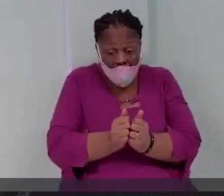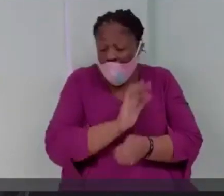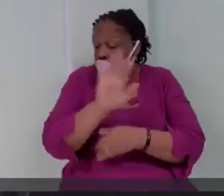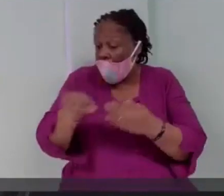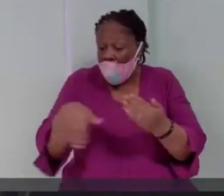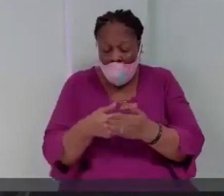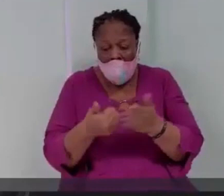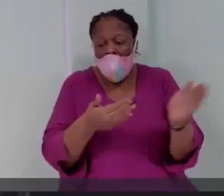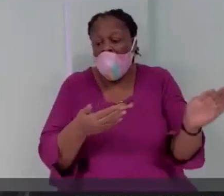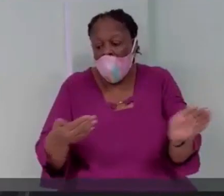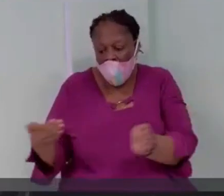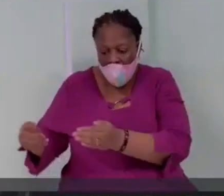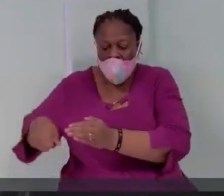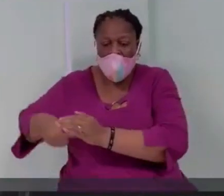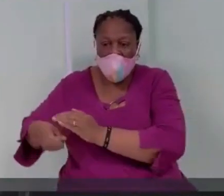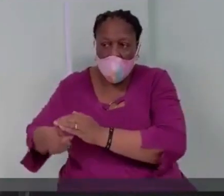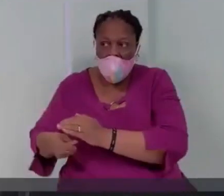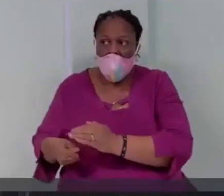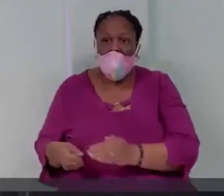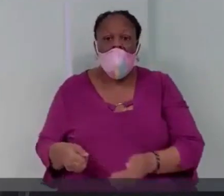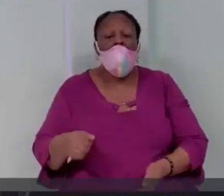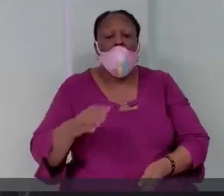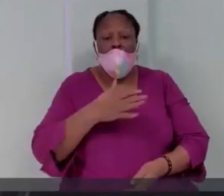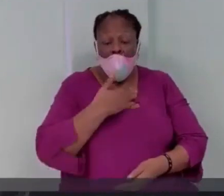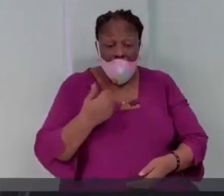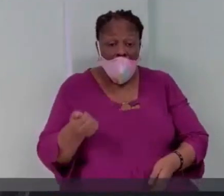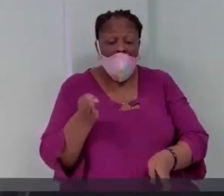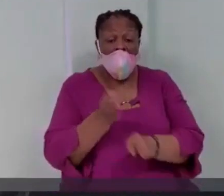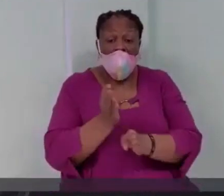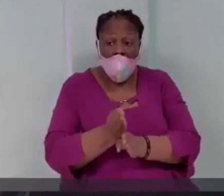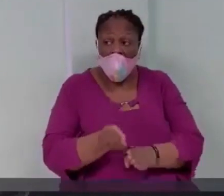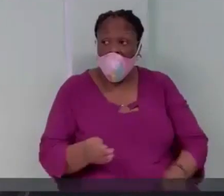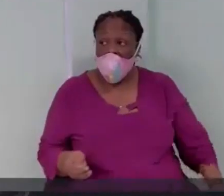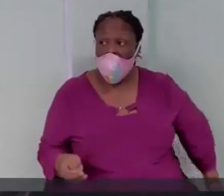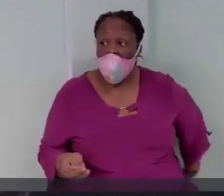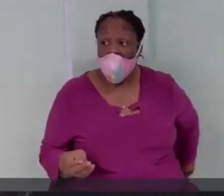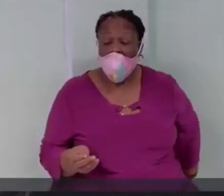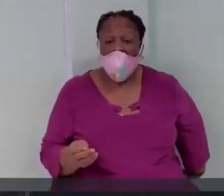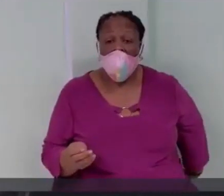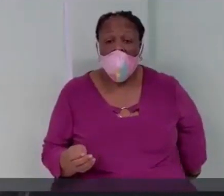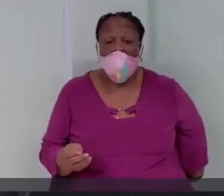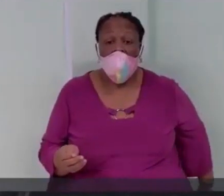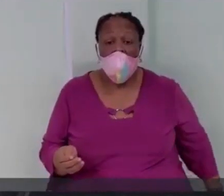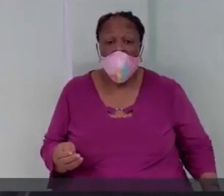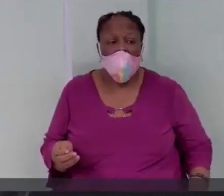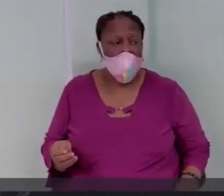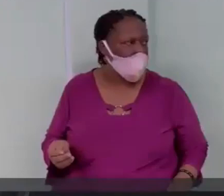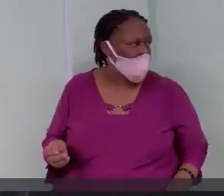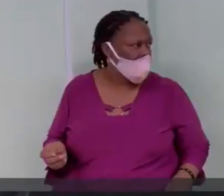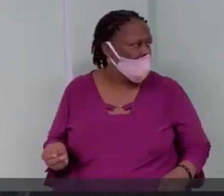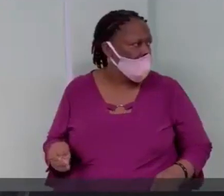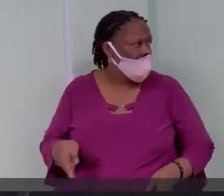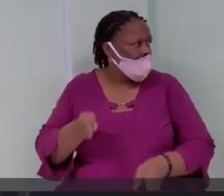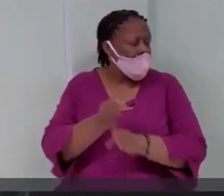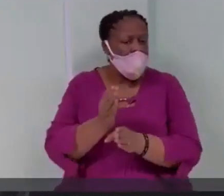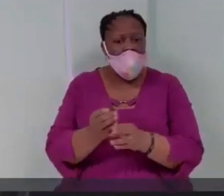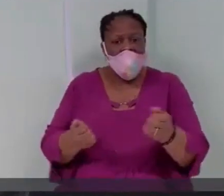quarantined, including the public service driver who was not observing the basic COVID-19 prevention